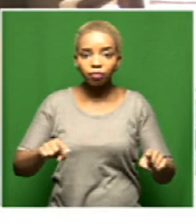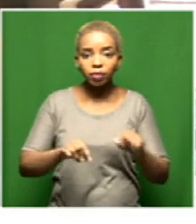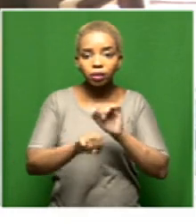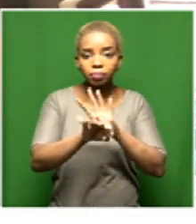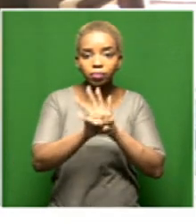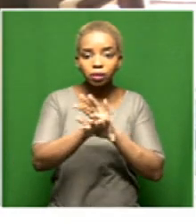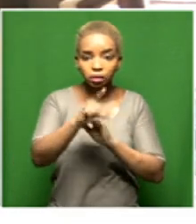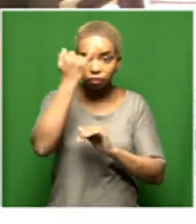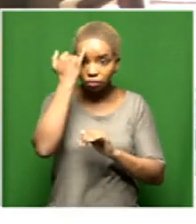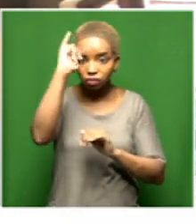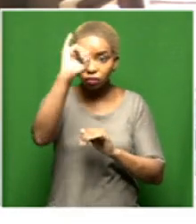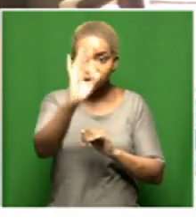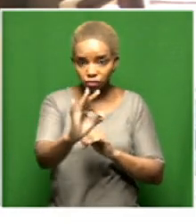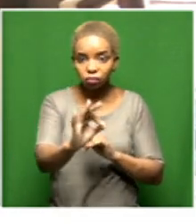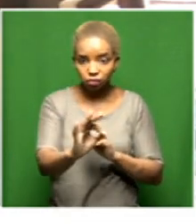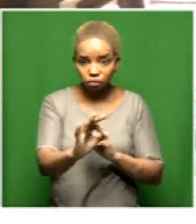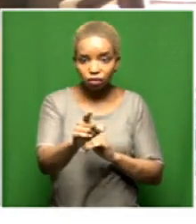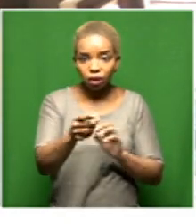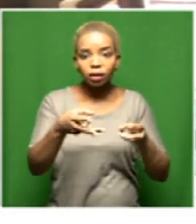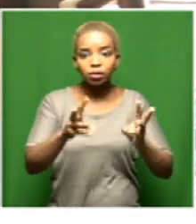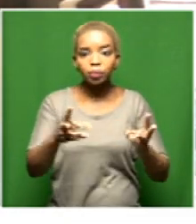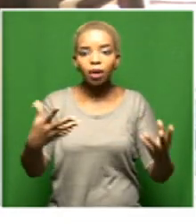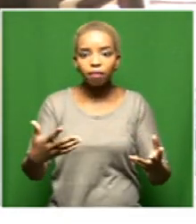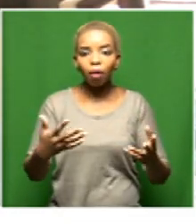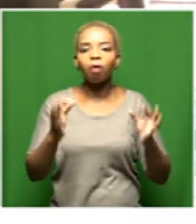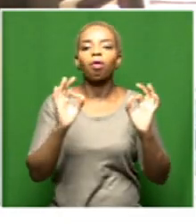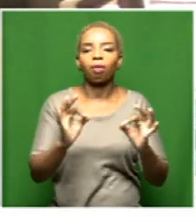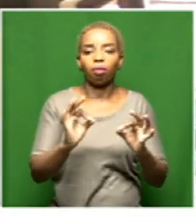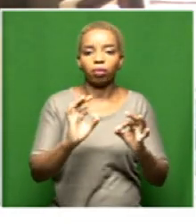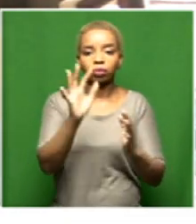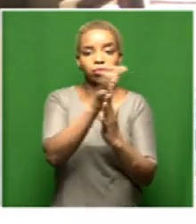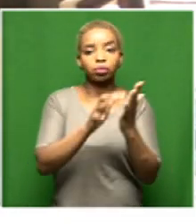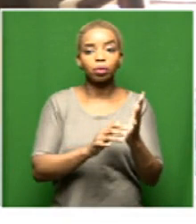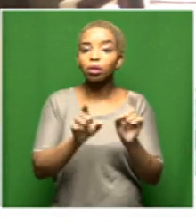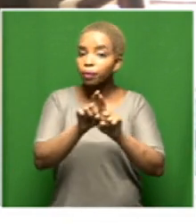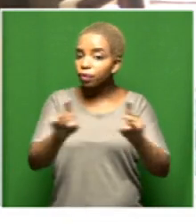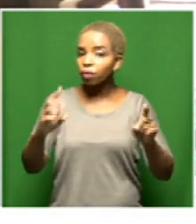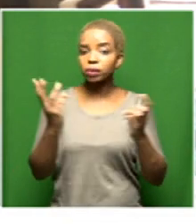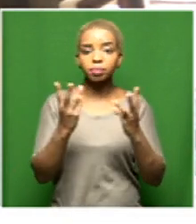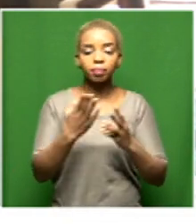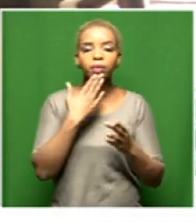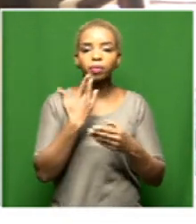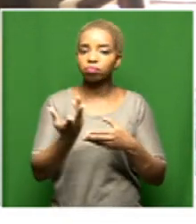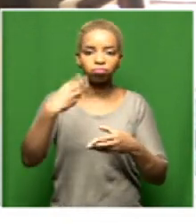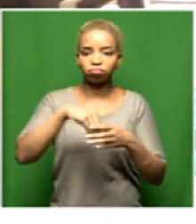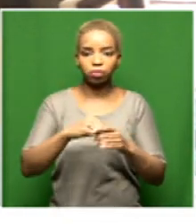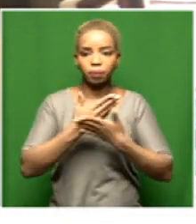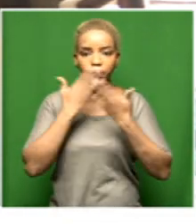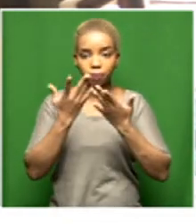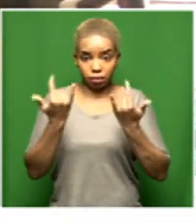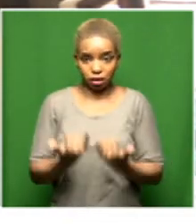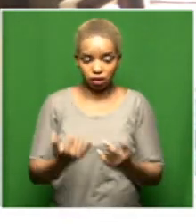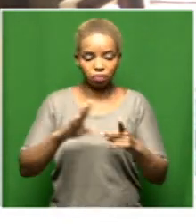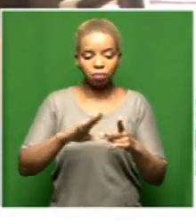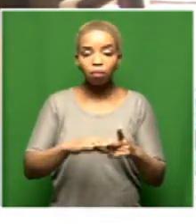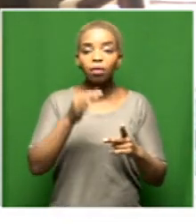a brilliant idea, and it's a brilliant way of telling the story for those who are not part of this era and for our future generations.